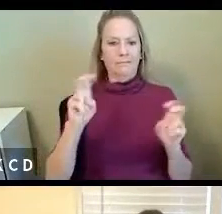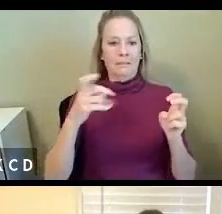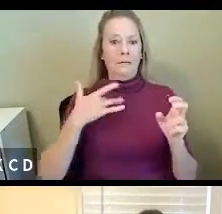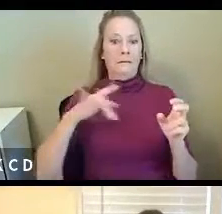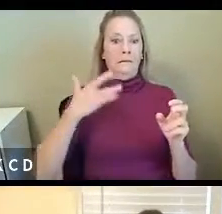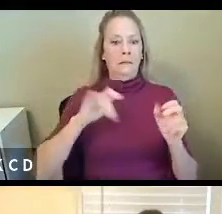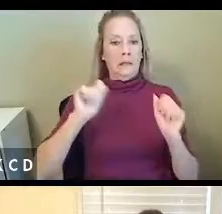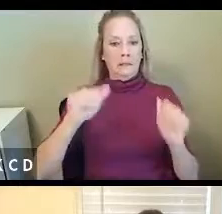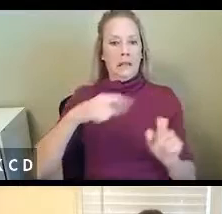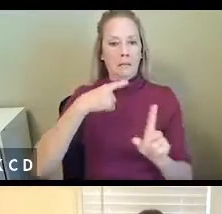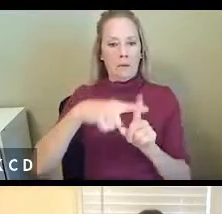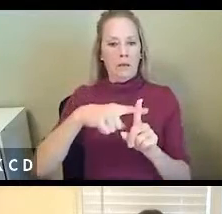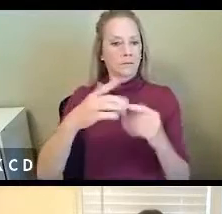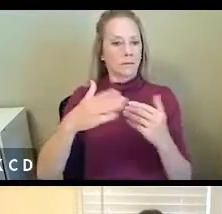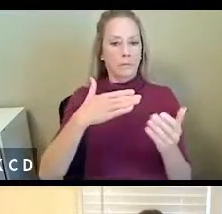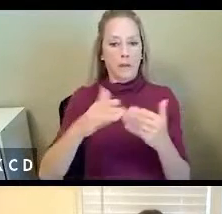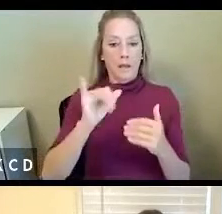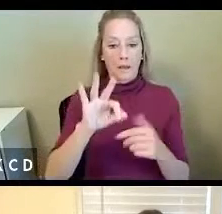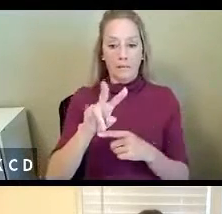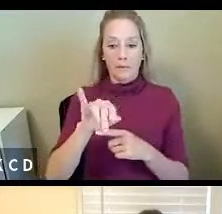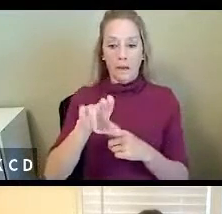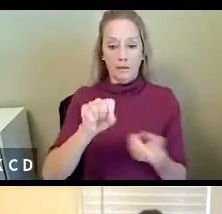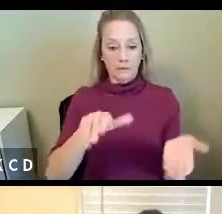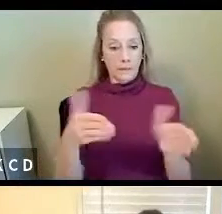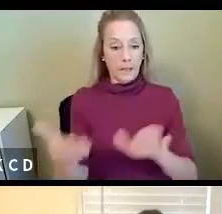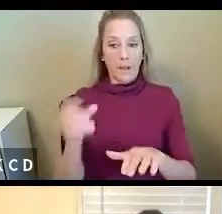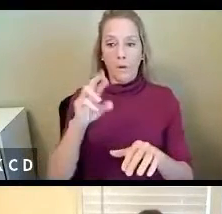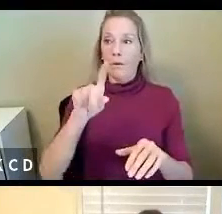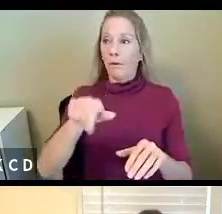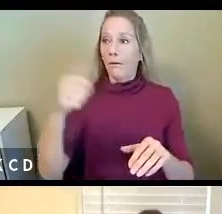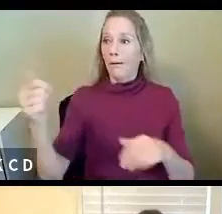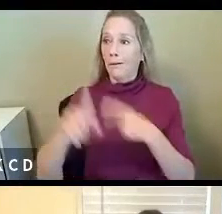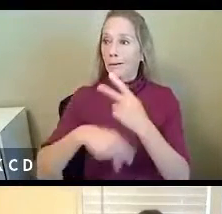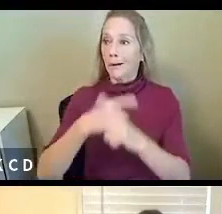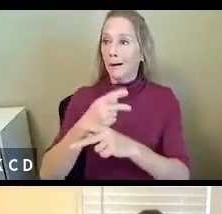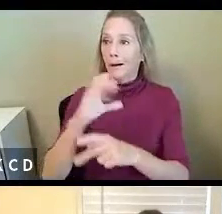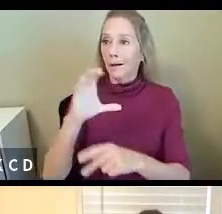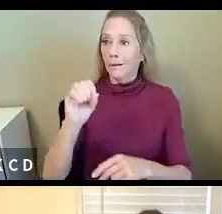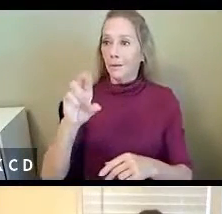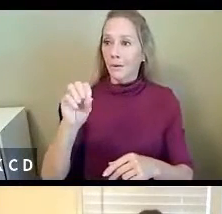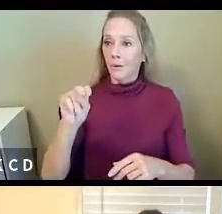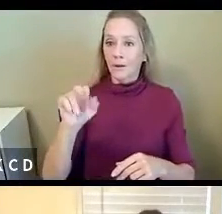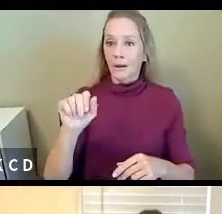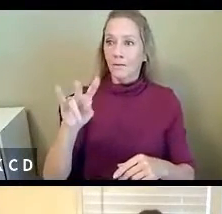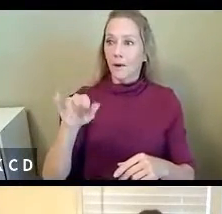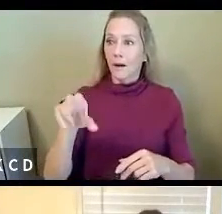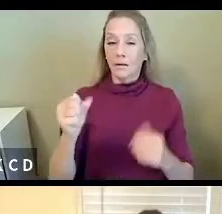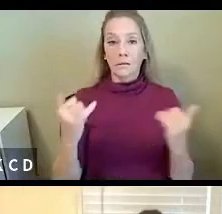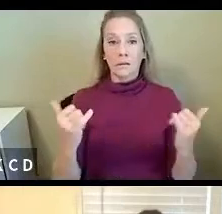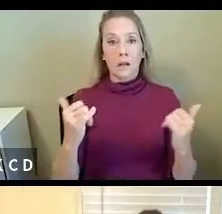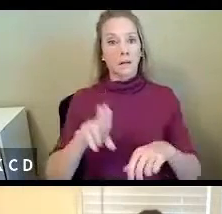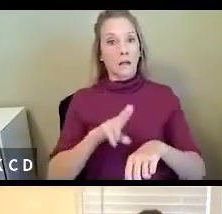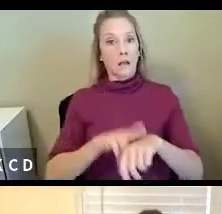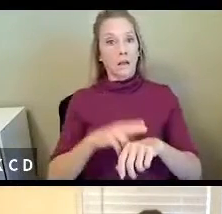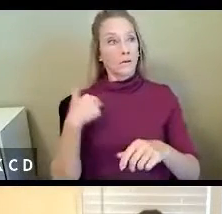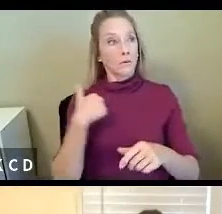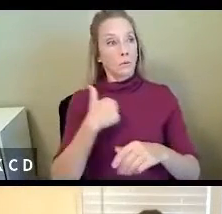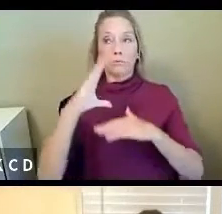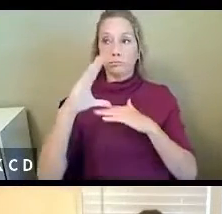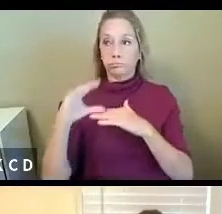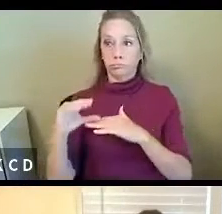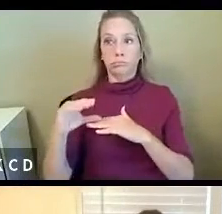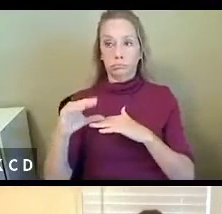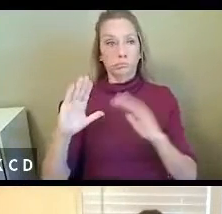test positive for either dead viruses or other forms of coronavirus. Nationally, we are at a lower number of overall deaths in